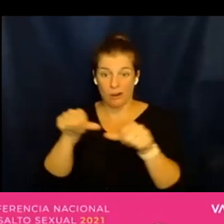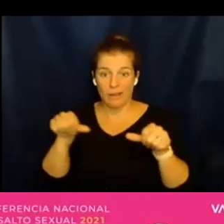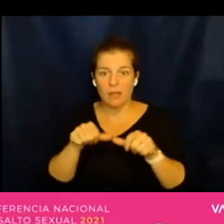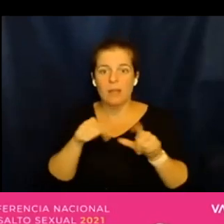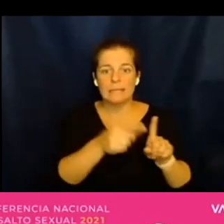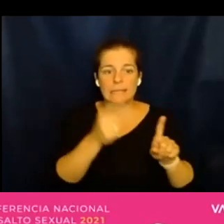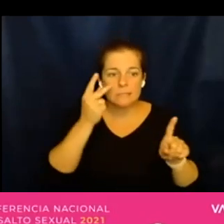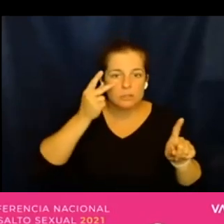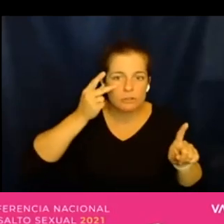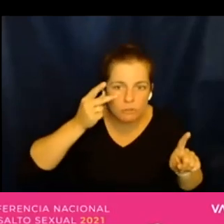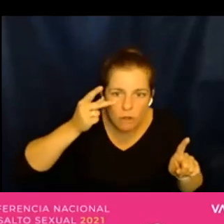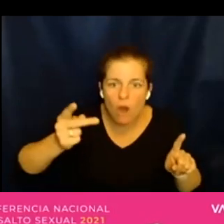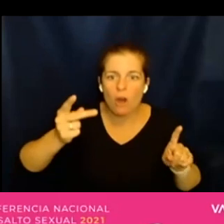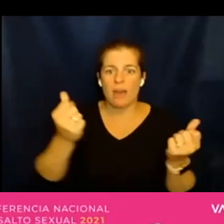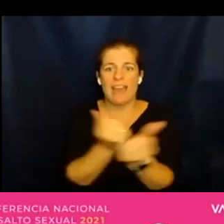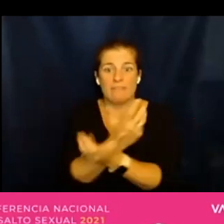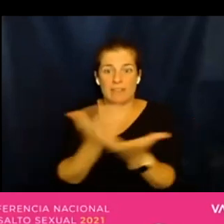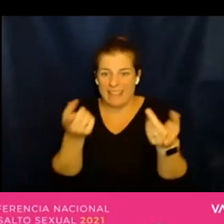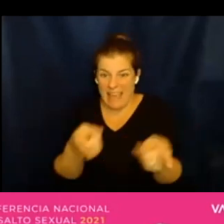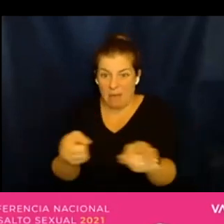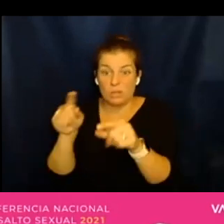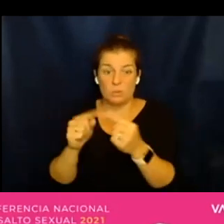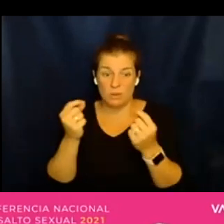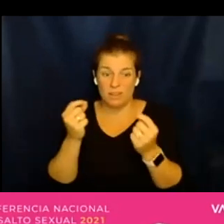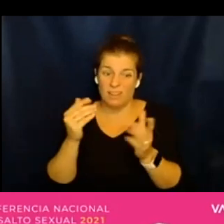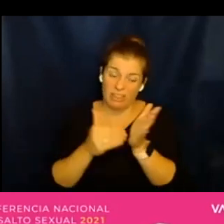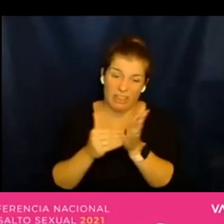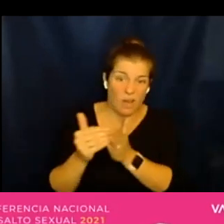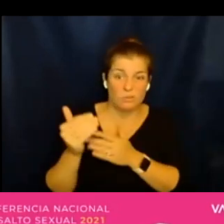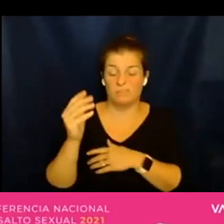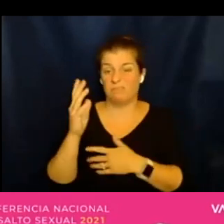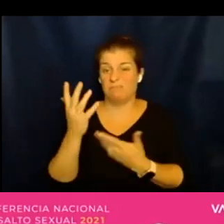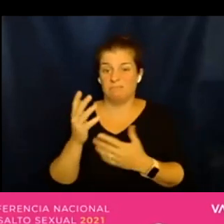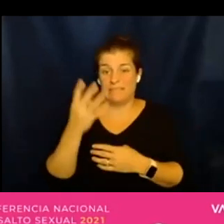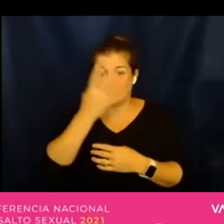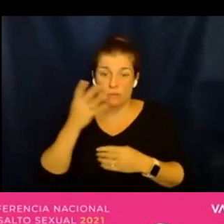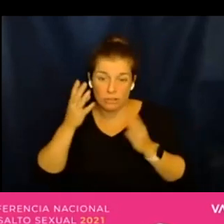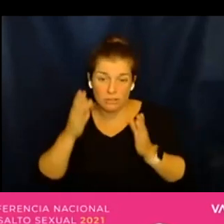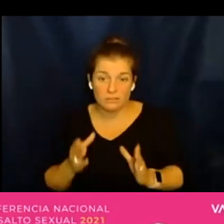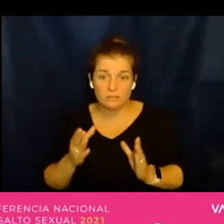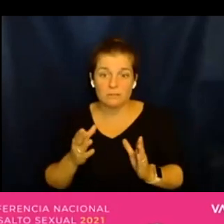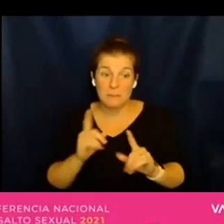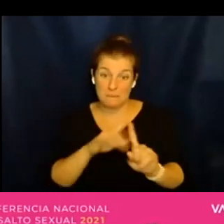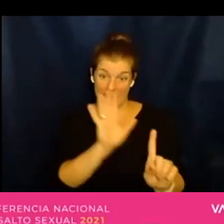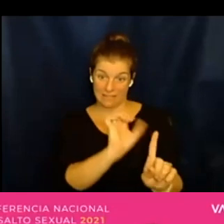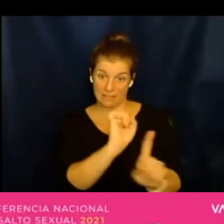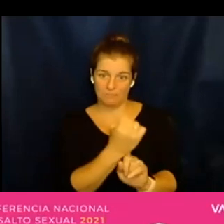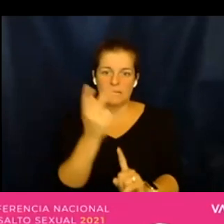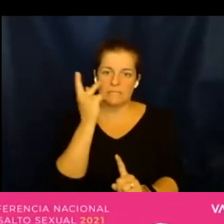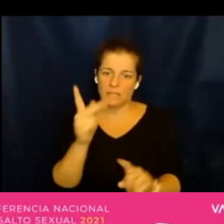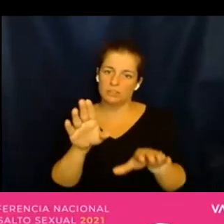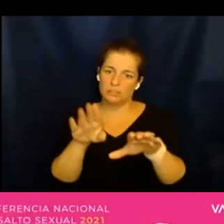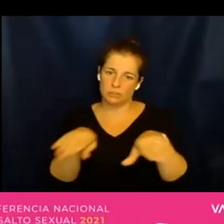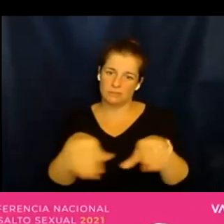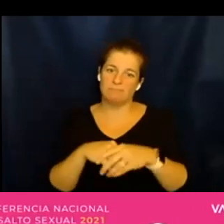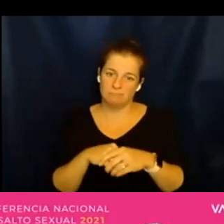has been done to thousands of immigrants. In this case, he got to see children, so many children, and these